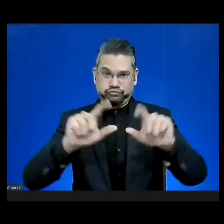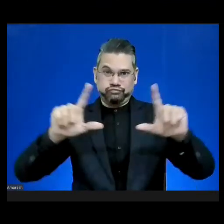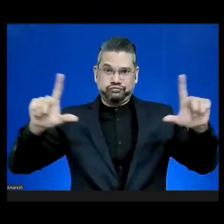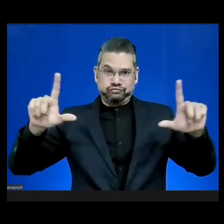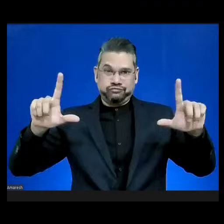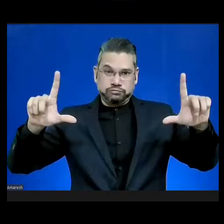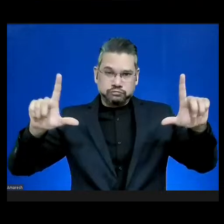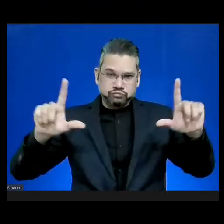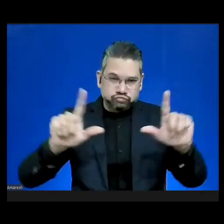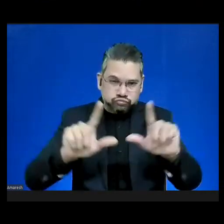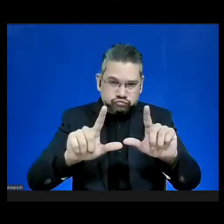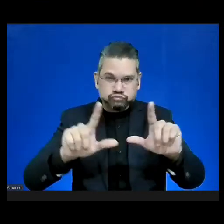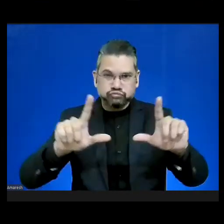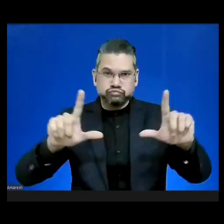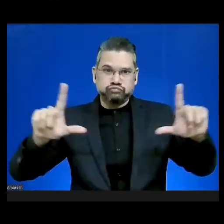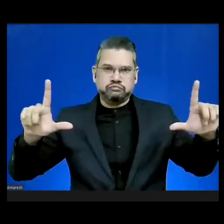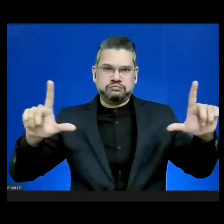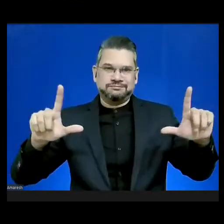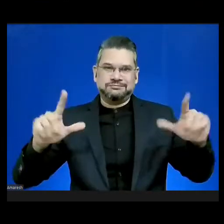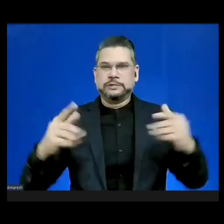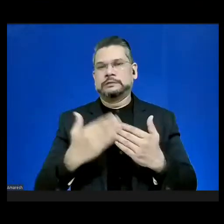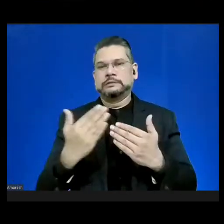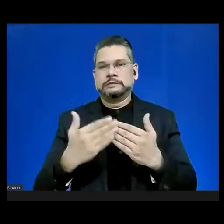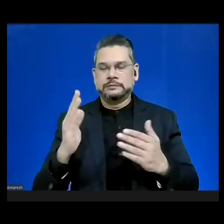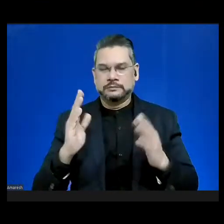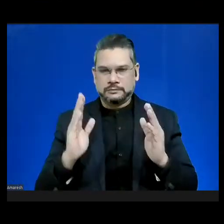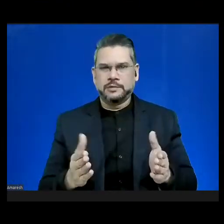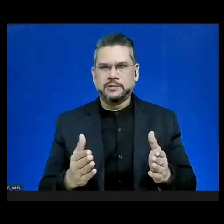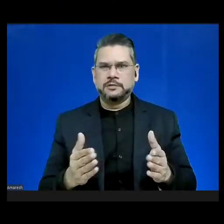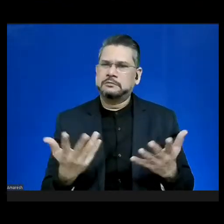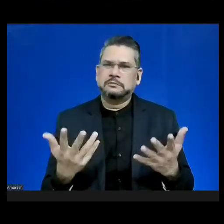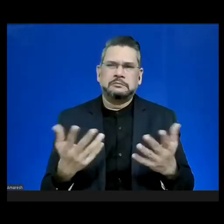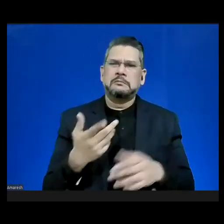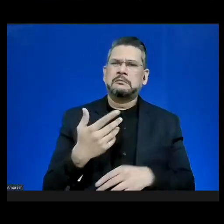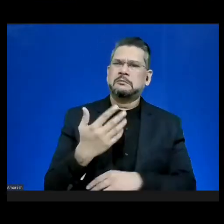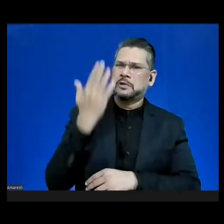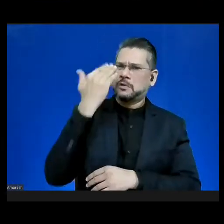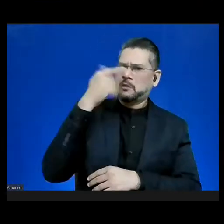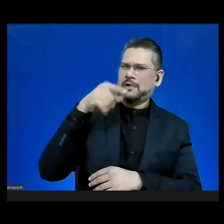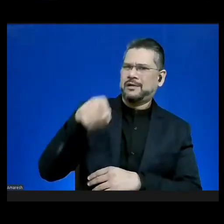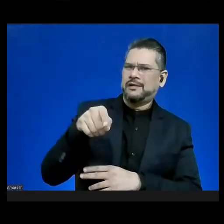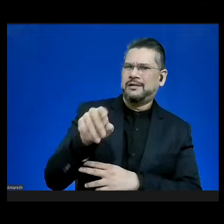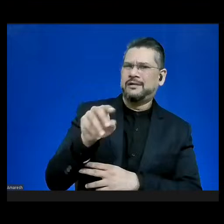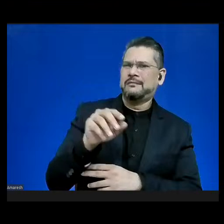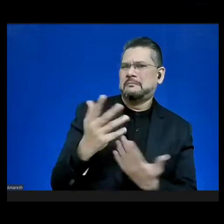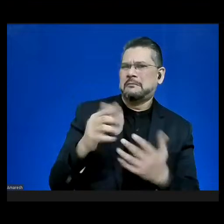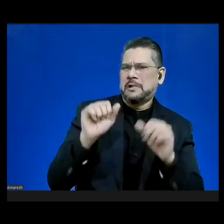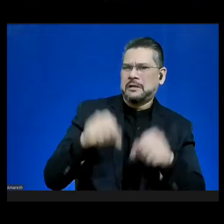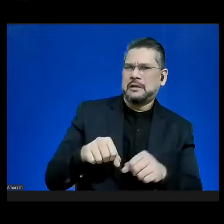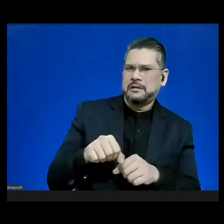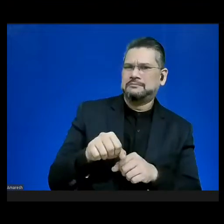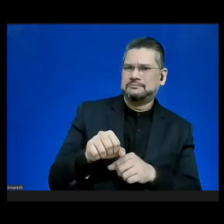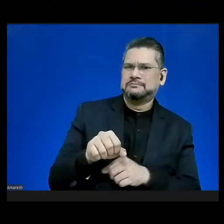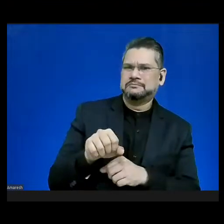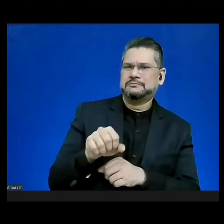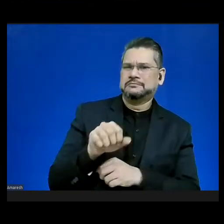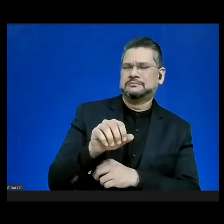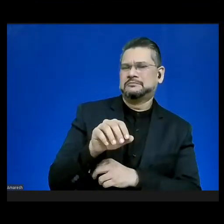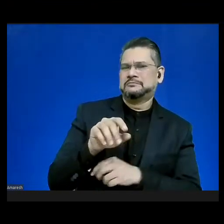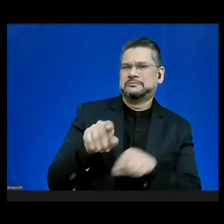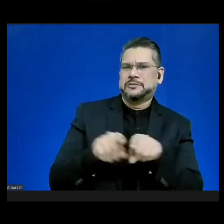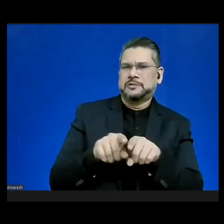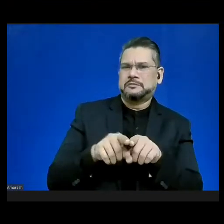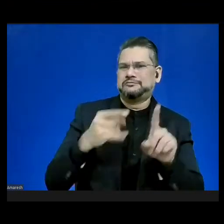resizable content, why do I need that? We can even have it on the browser, we can do a zoom and we should be able to use that. But if you do